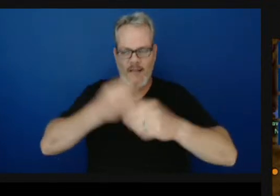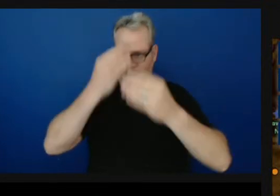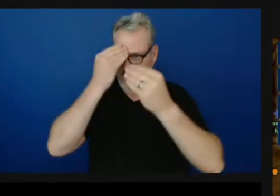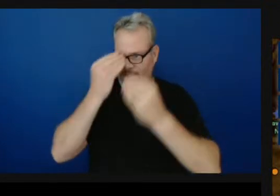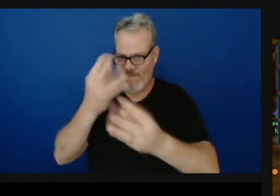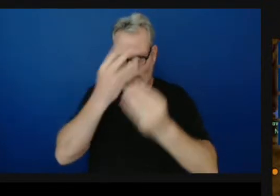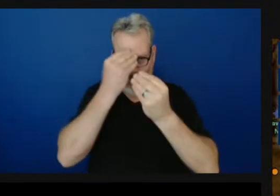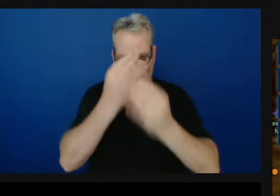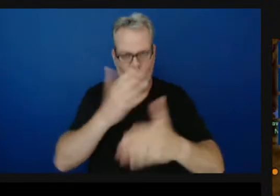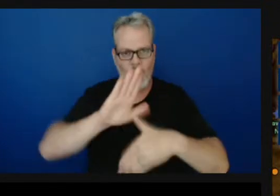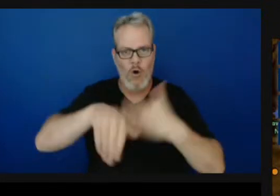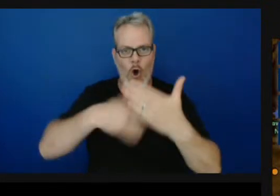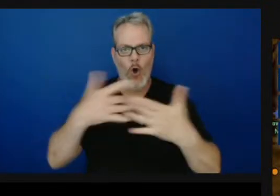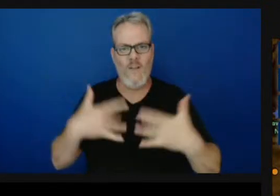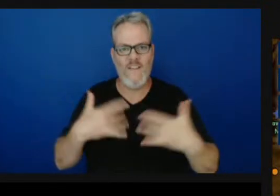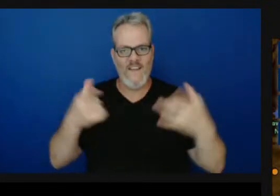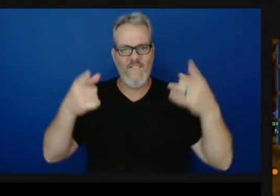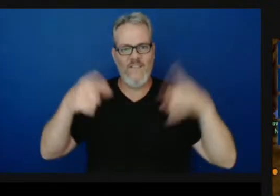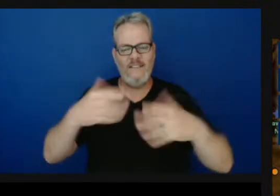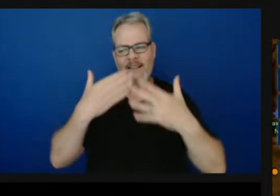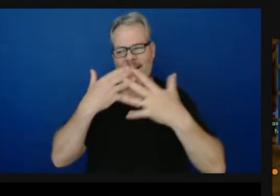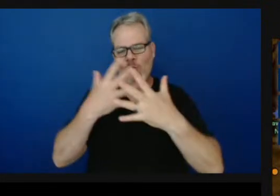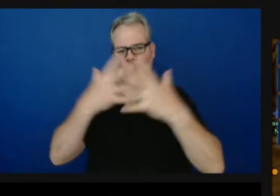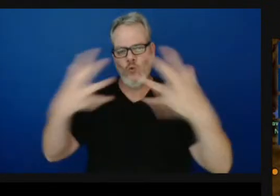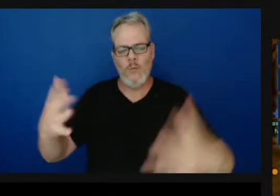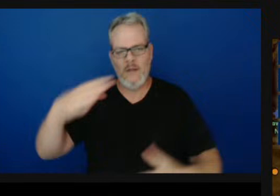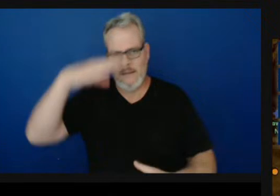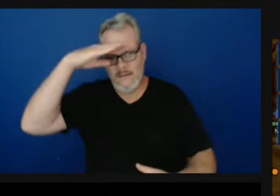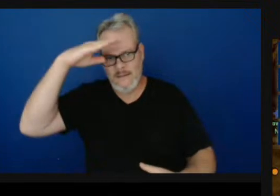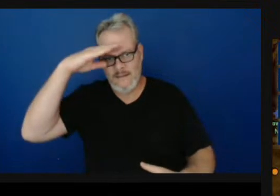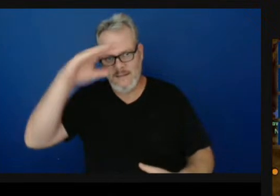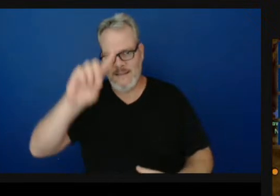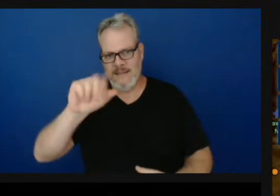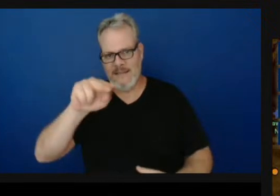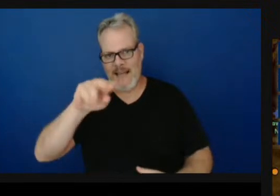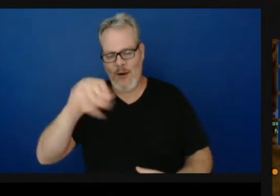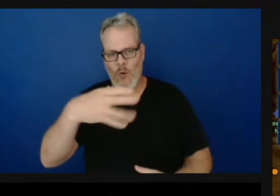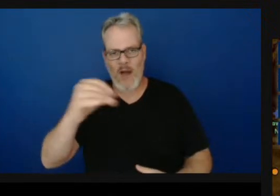important things. Mahalo, Kīri, and Dano.